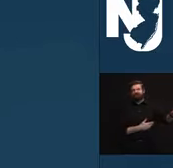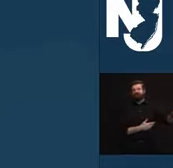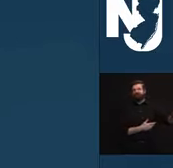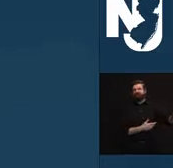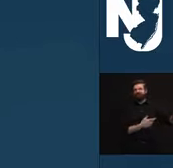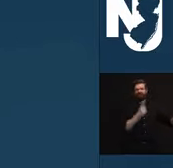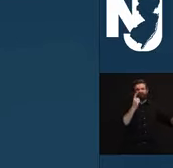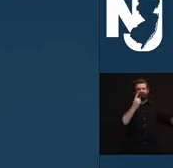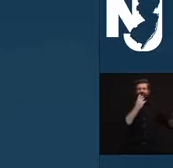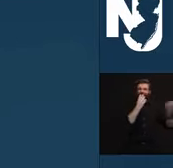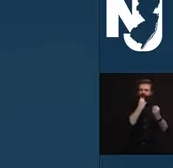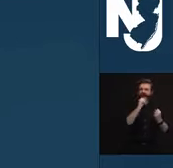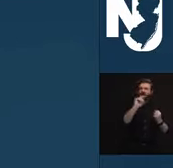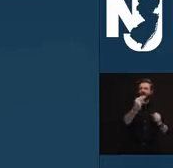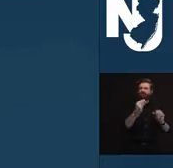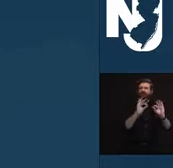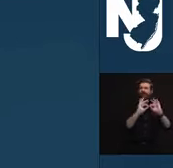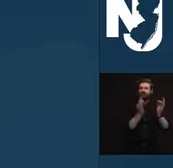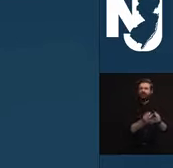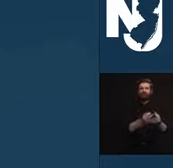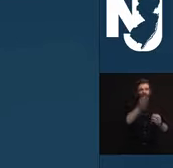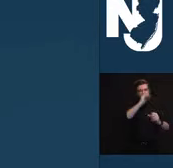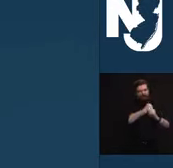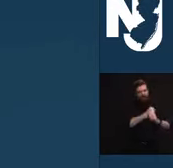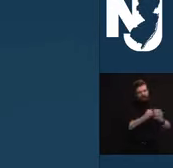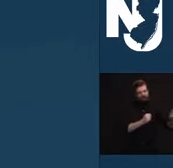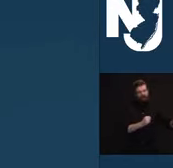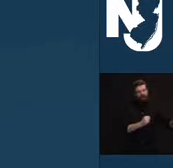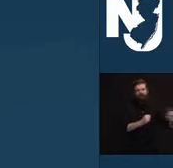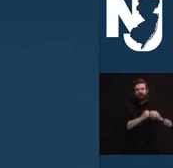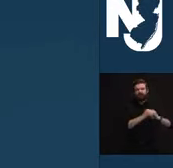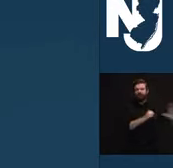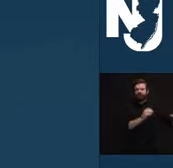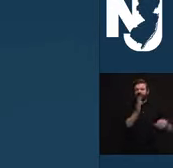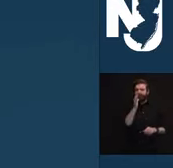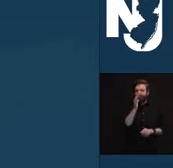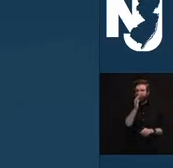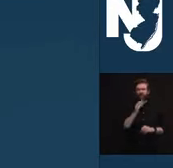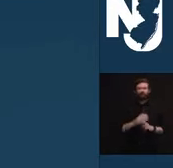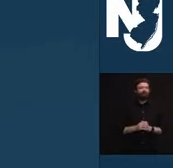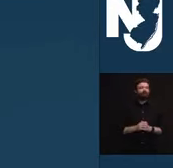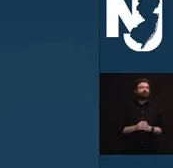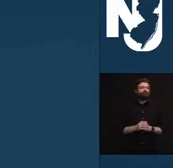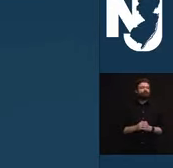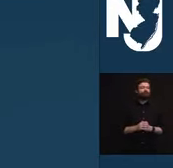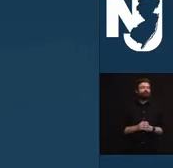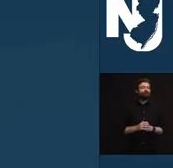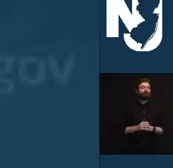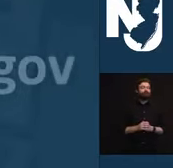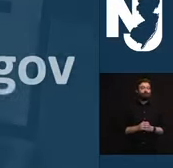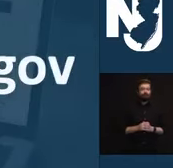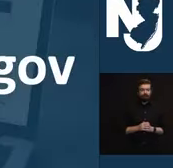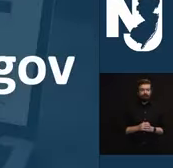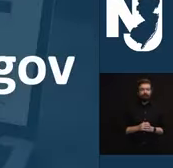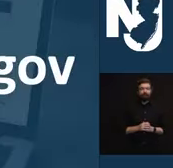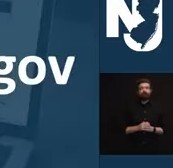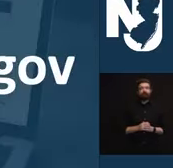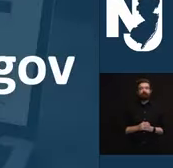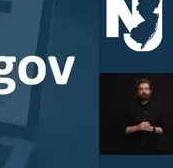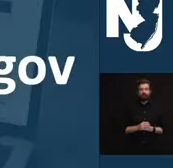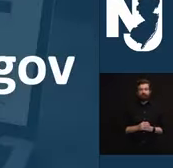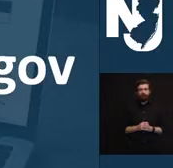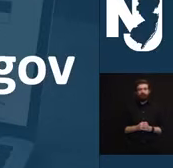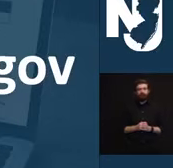mother and all who he leaves behind. Que Dios te bendiga. Now, moving